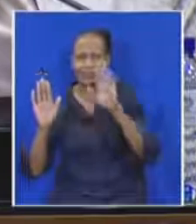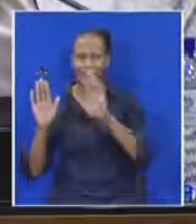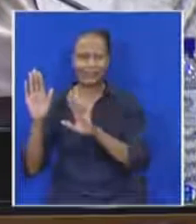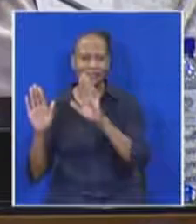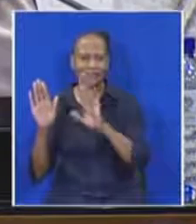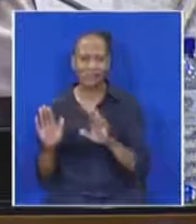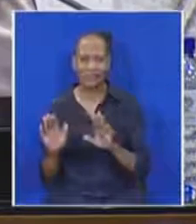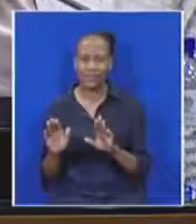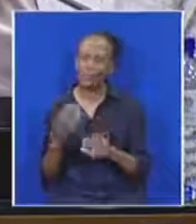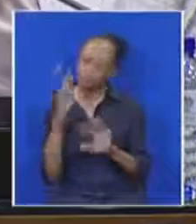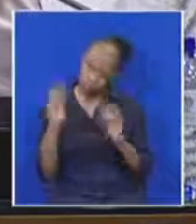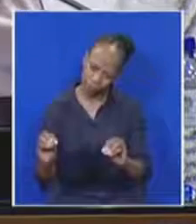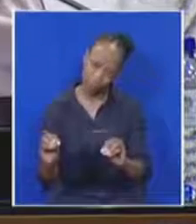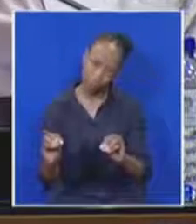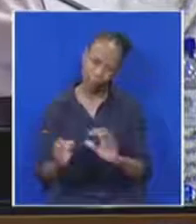very spurious.